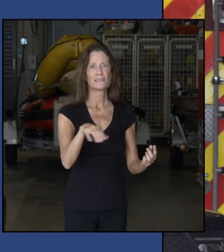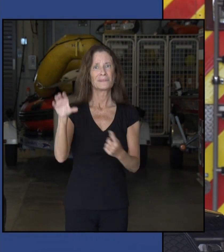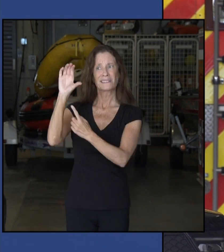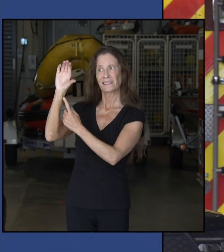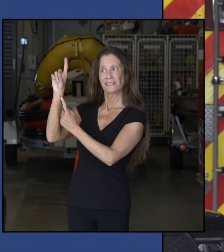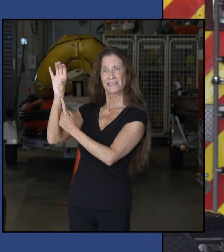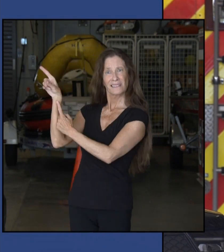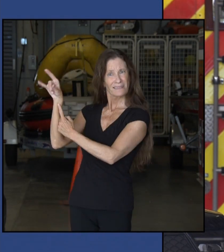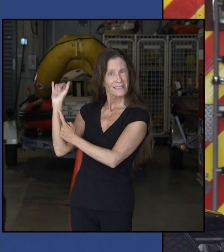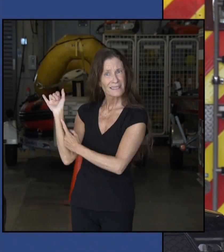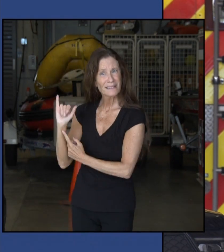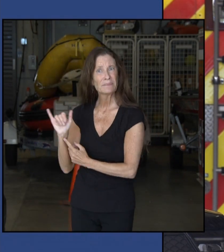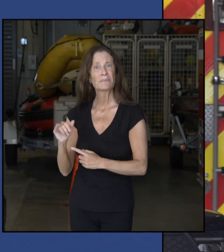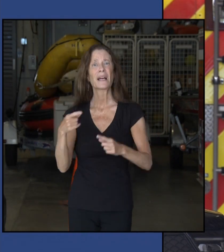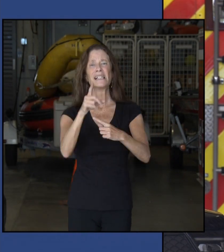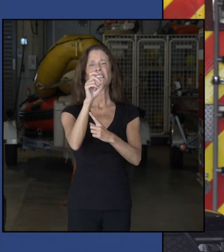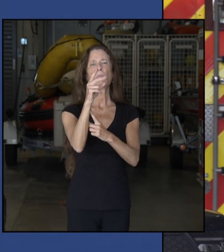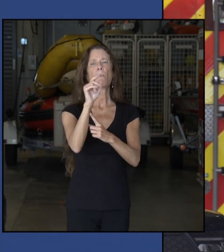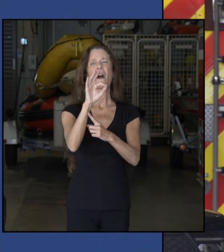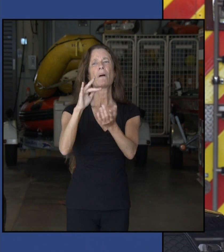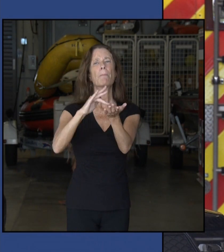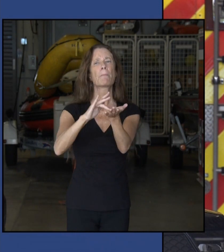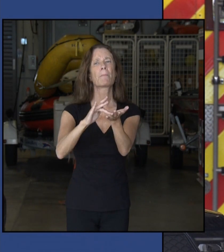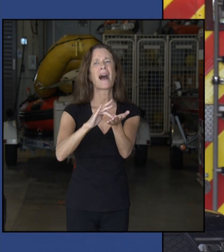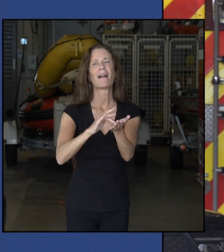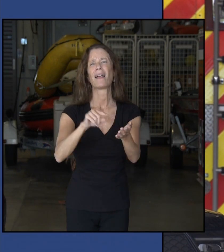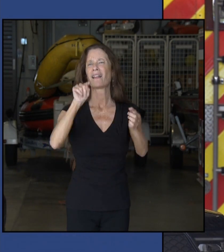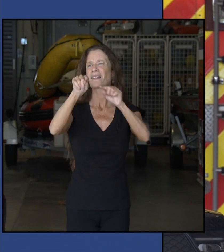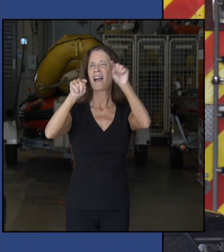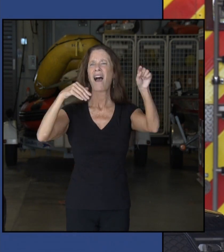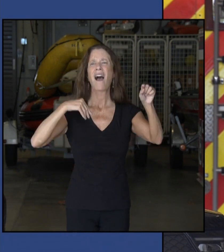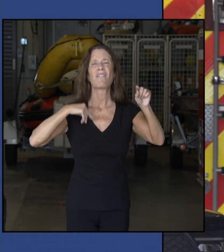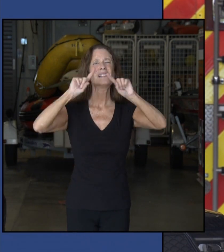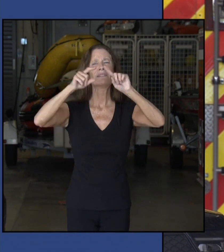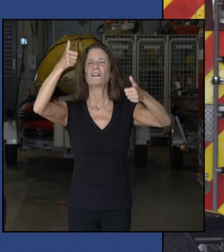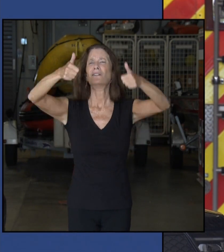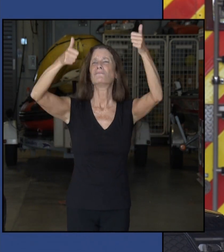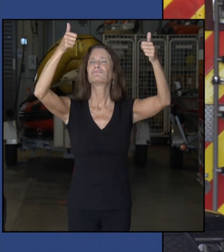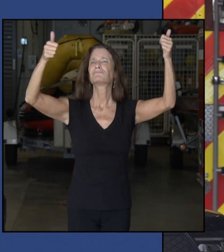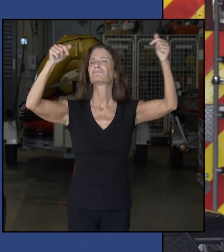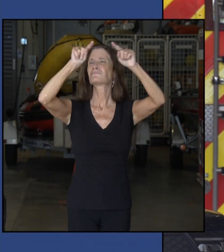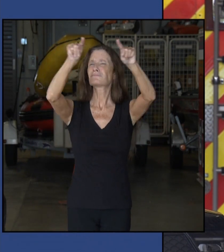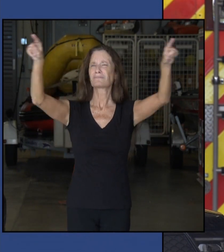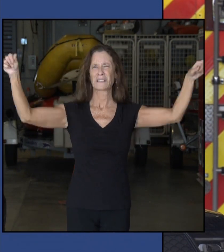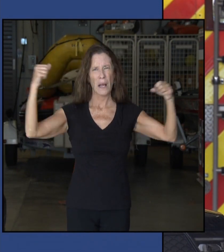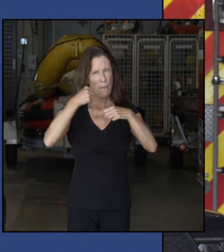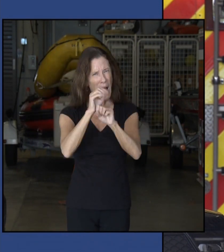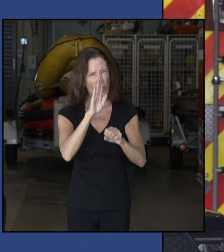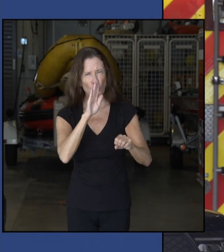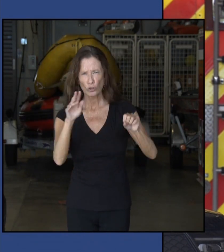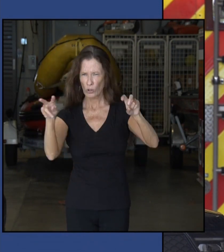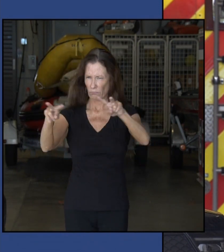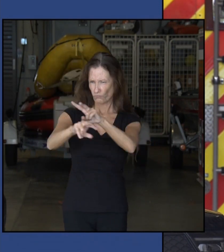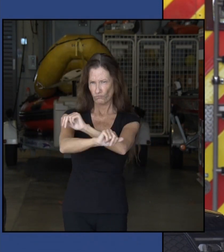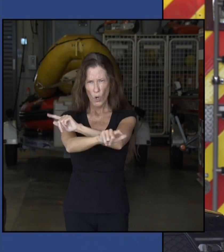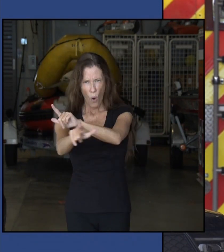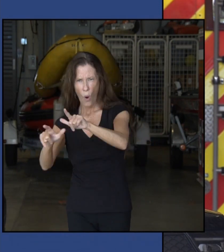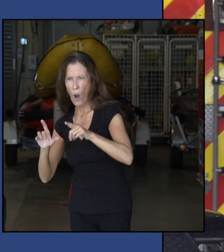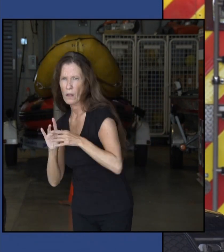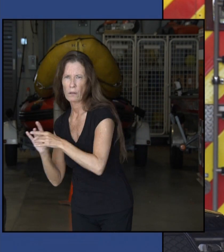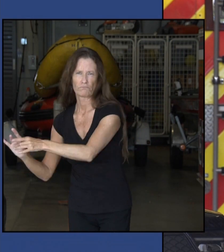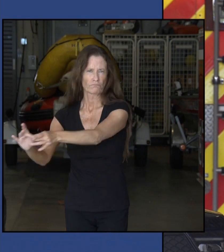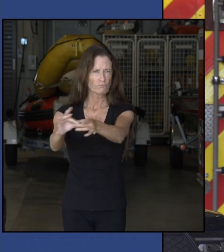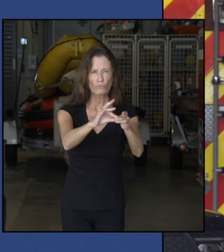command staff to ensure we remain at the forefront of law enforcement pandemic response efforts. We appreciate the support